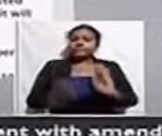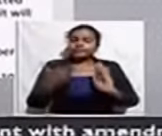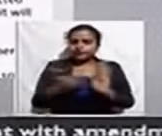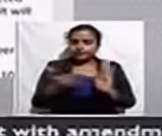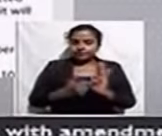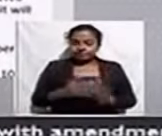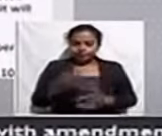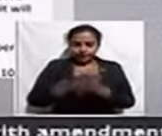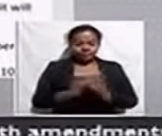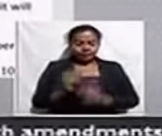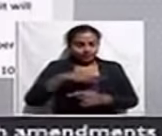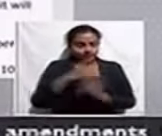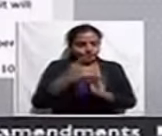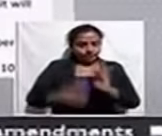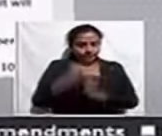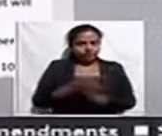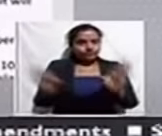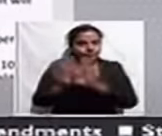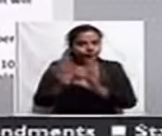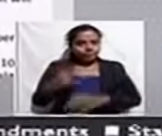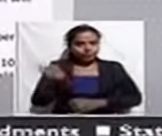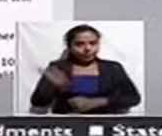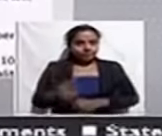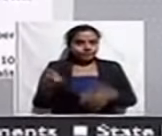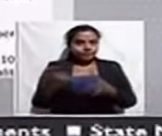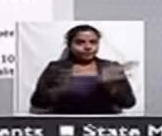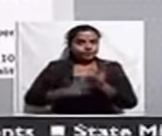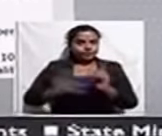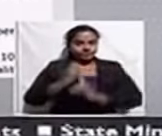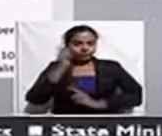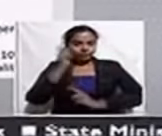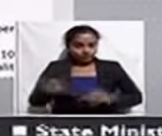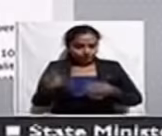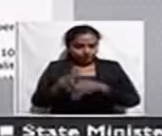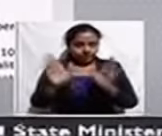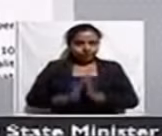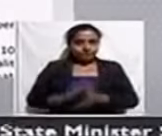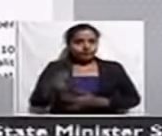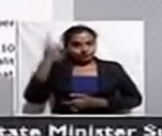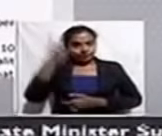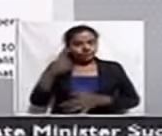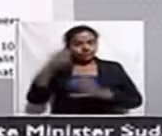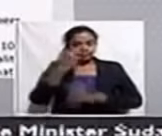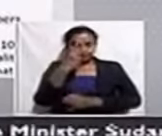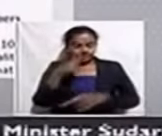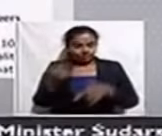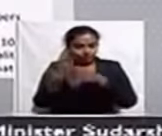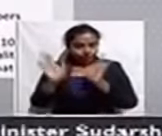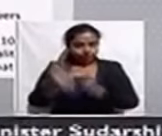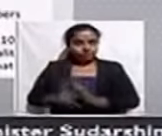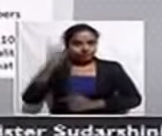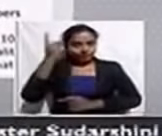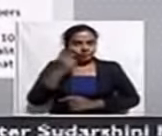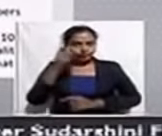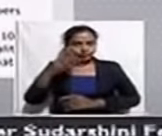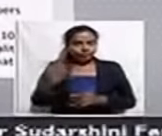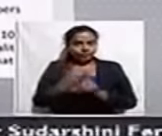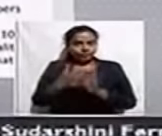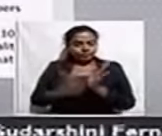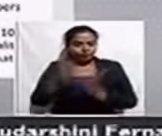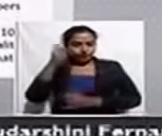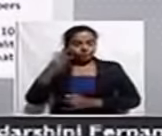Piris, attached to the School of Public Health at the University of Hong Kong, and Professor Kamini Mendes, a former malaria expert at the World